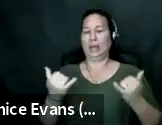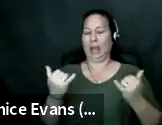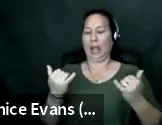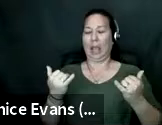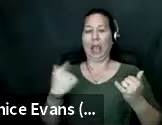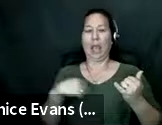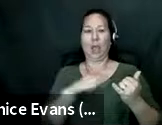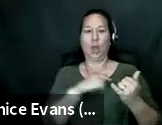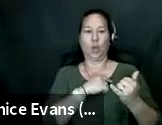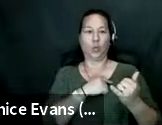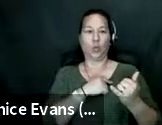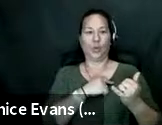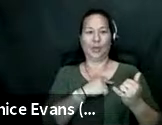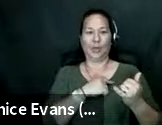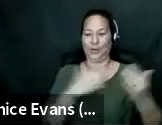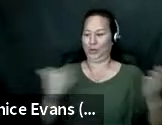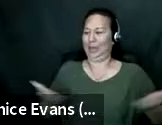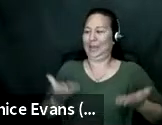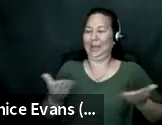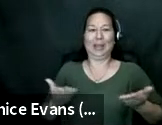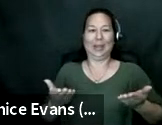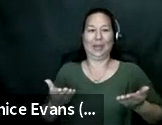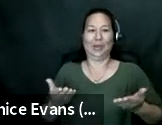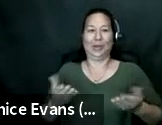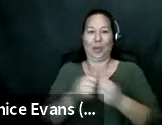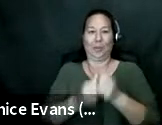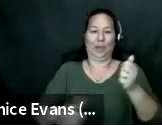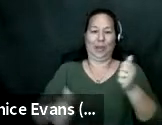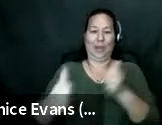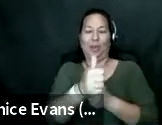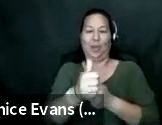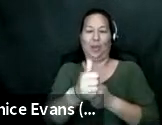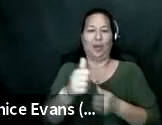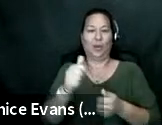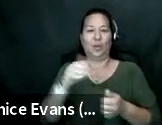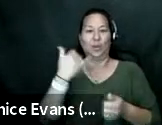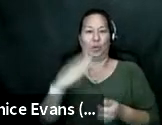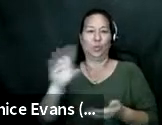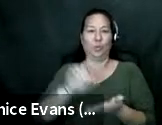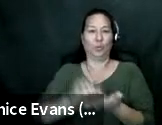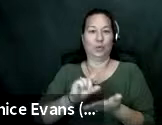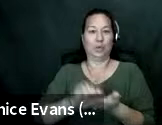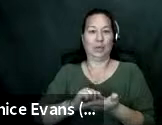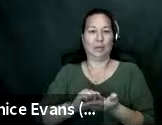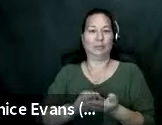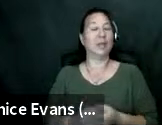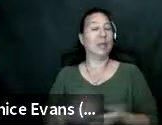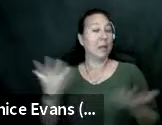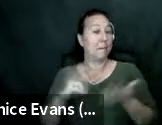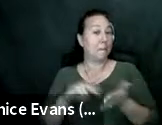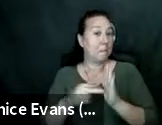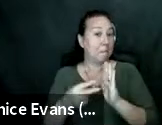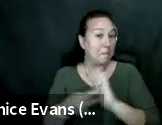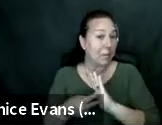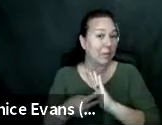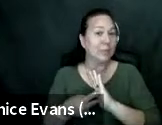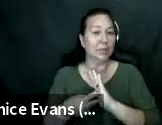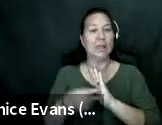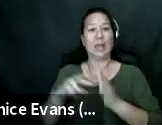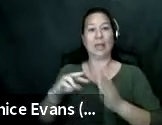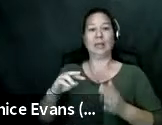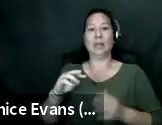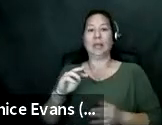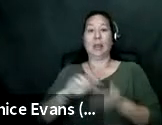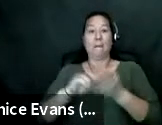the pandemic. And what that means is that most COVID-19 restrictions have been lifted by the